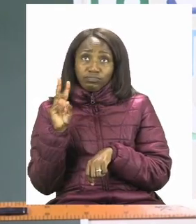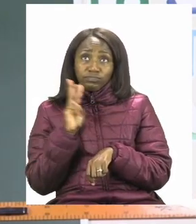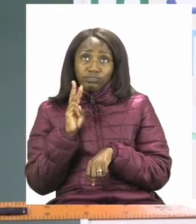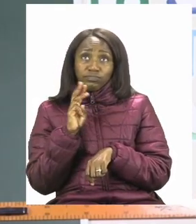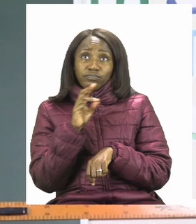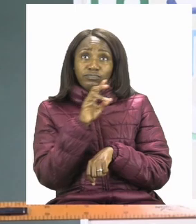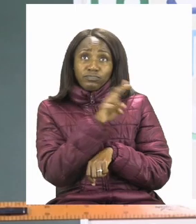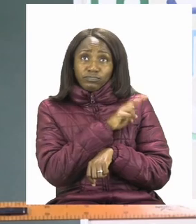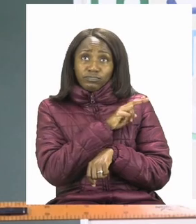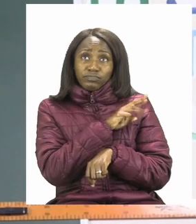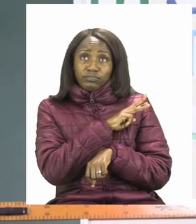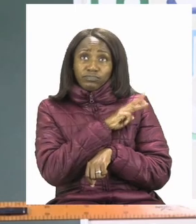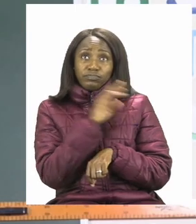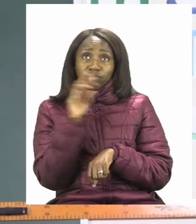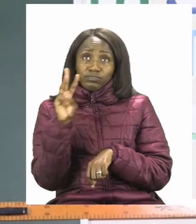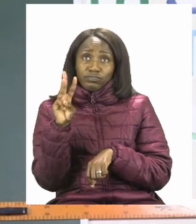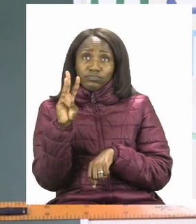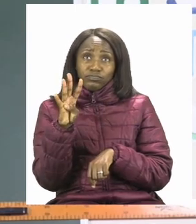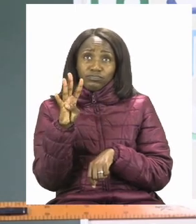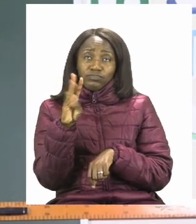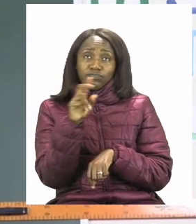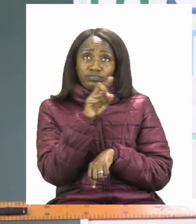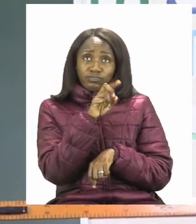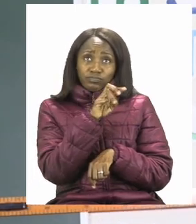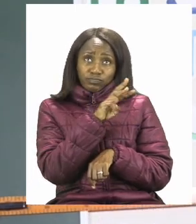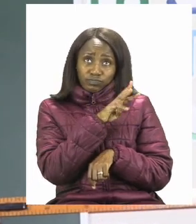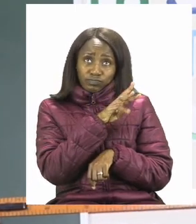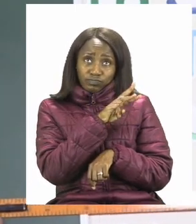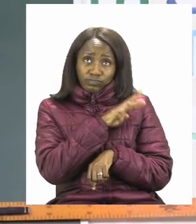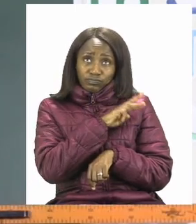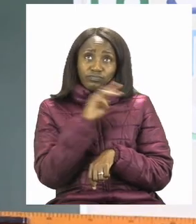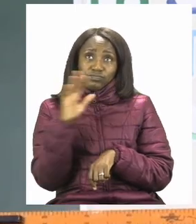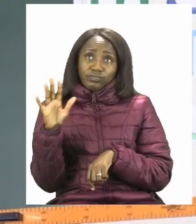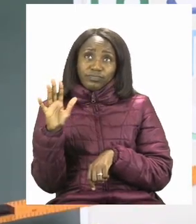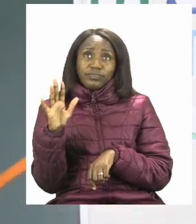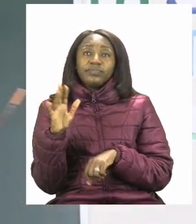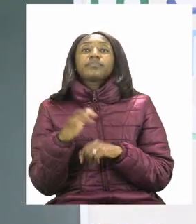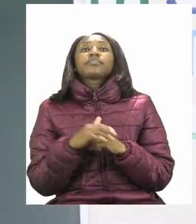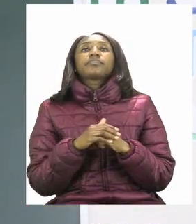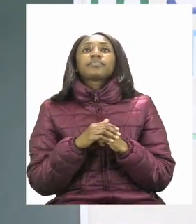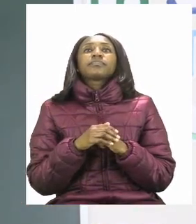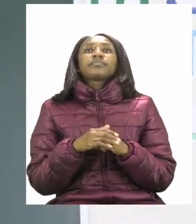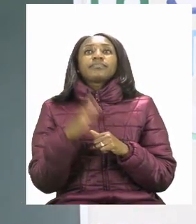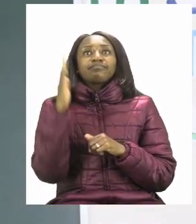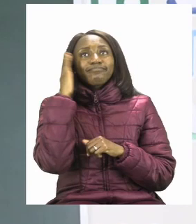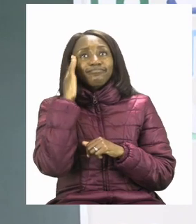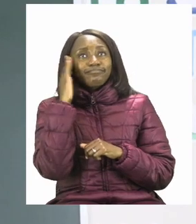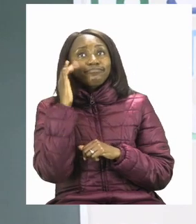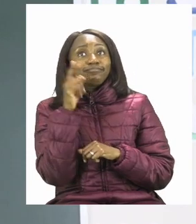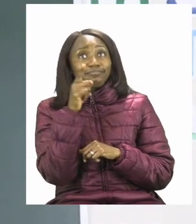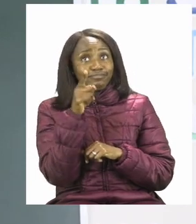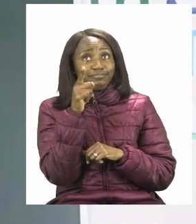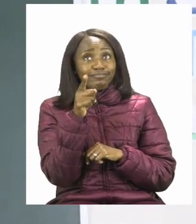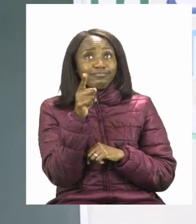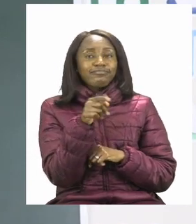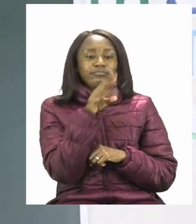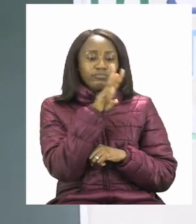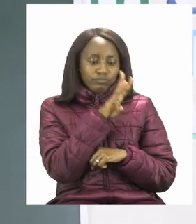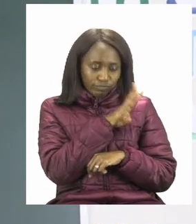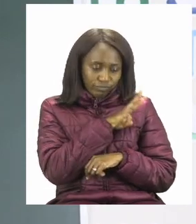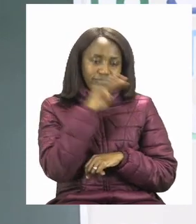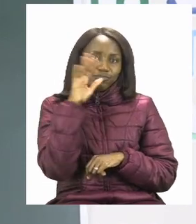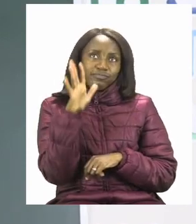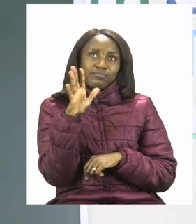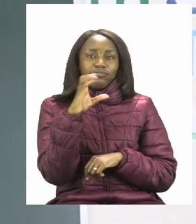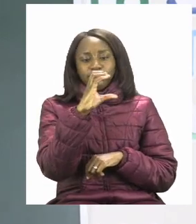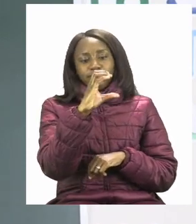33, 34, 35. So now I know that my line or